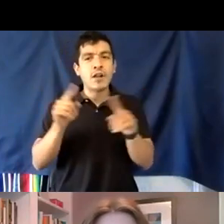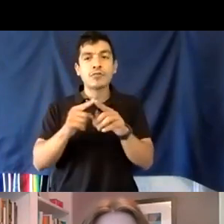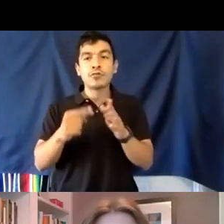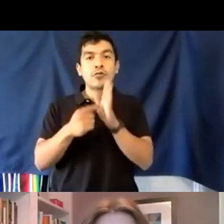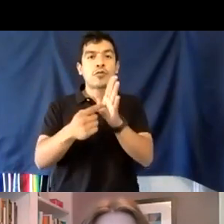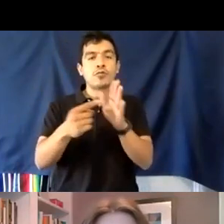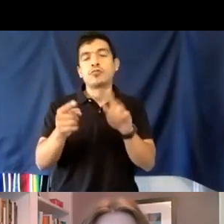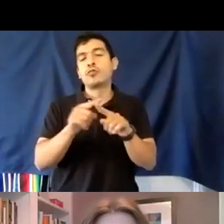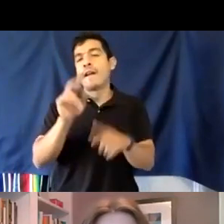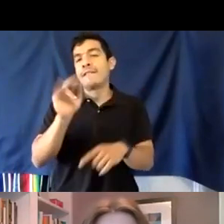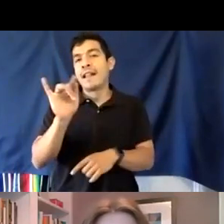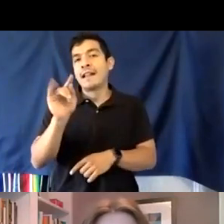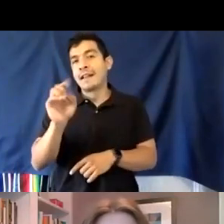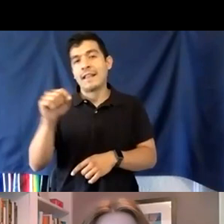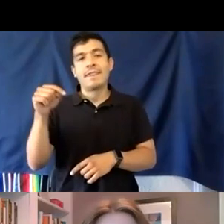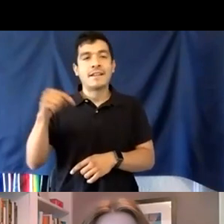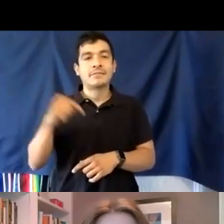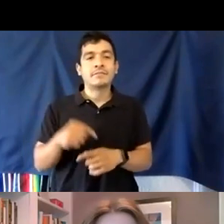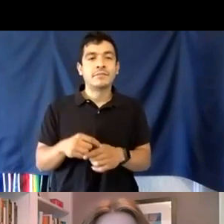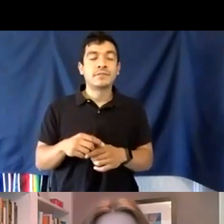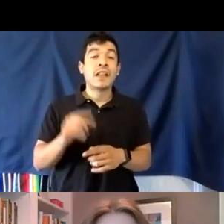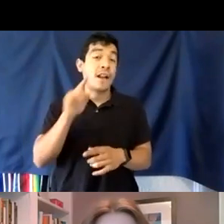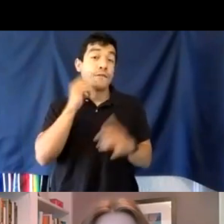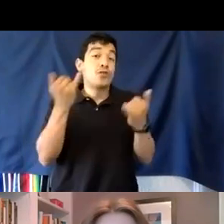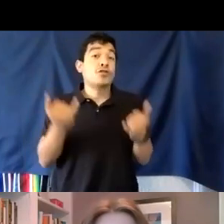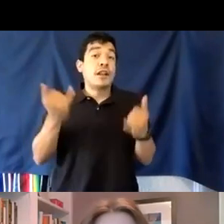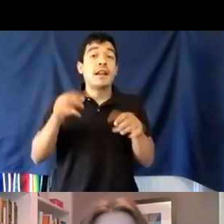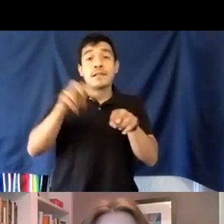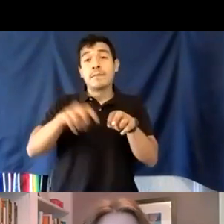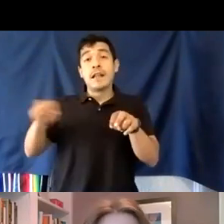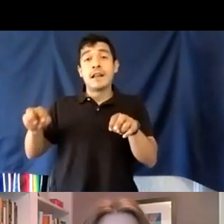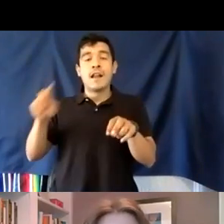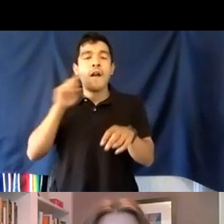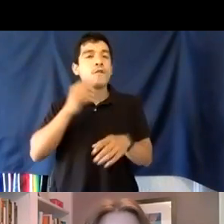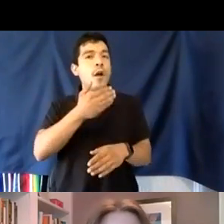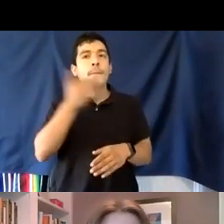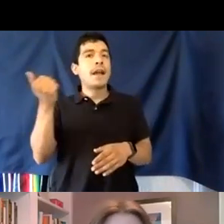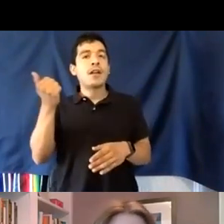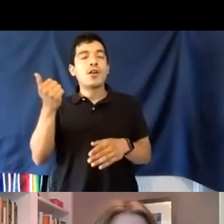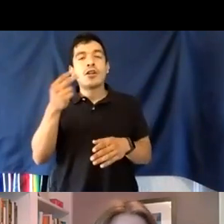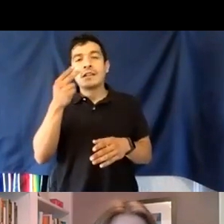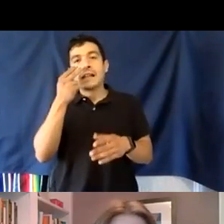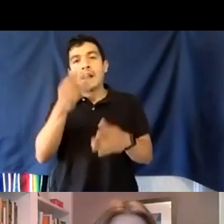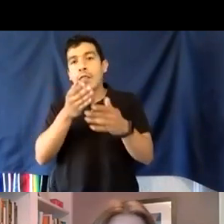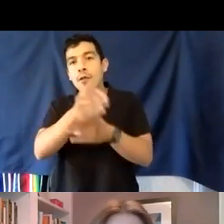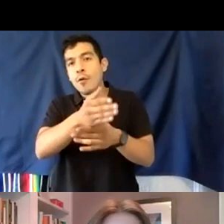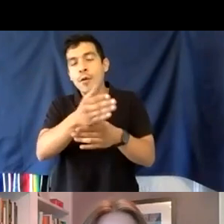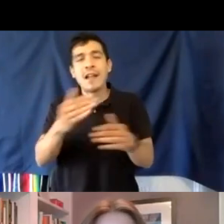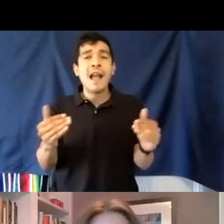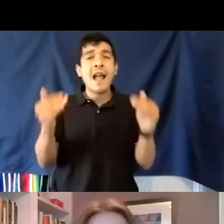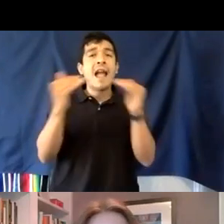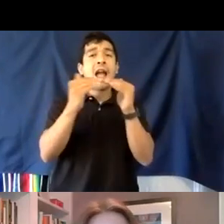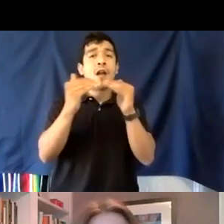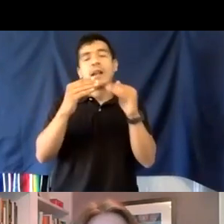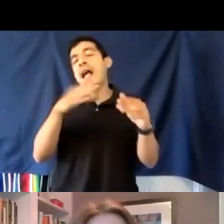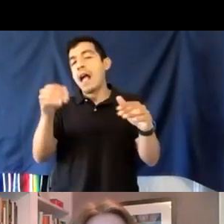this. And in the case of today's panelists, toward greater transparency, equity, and sustainability. You know, it's hard to